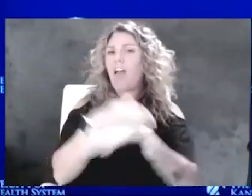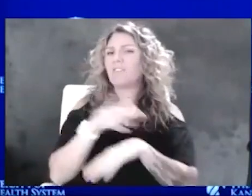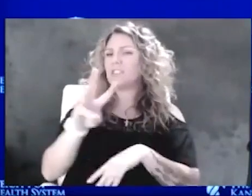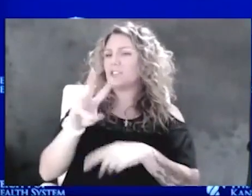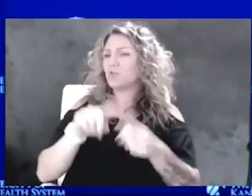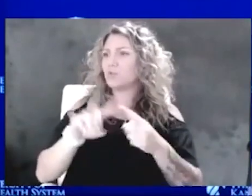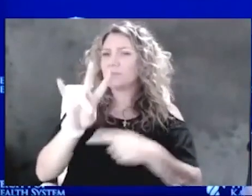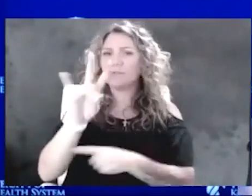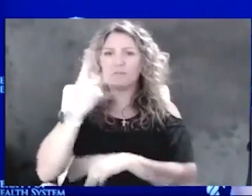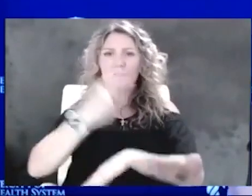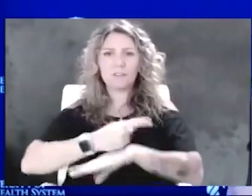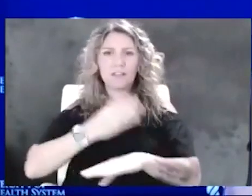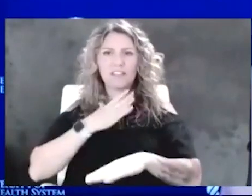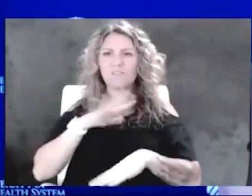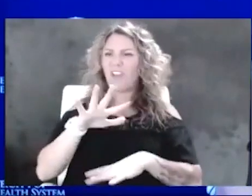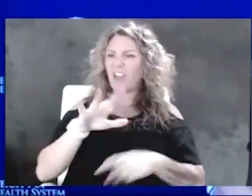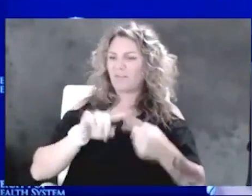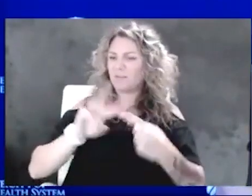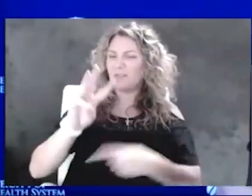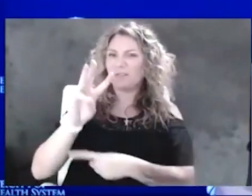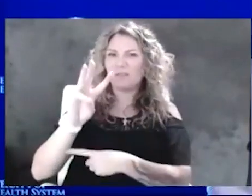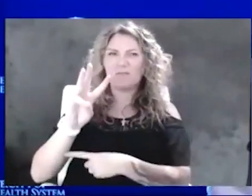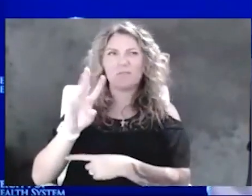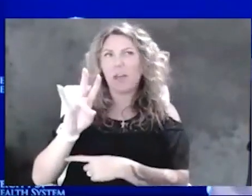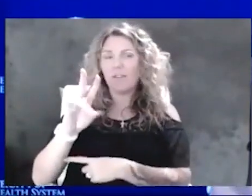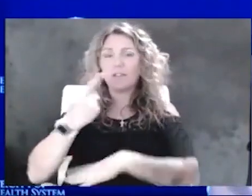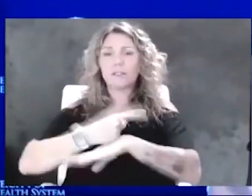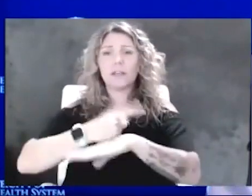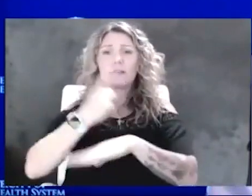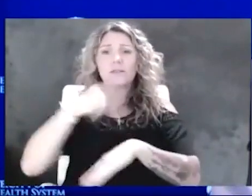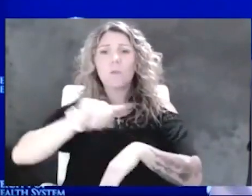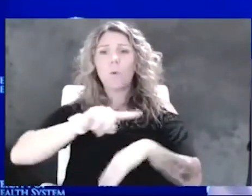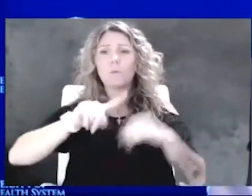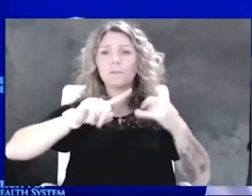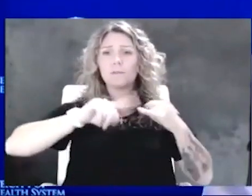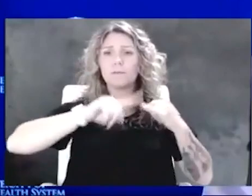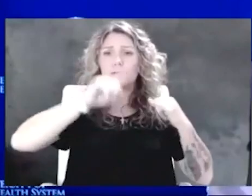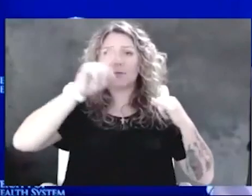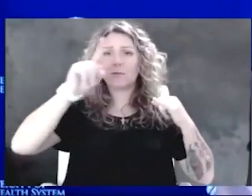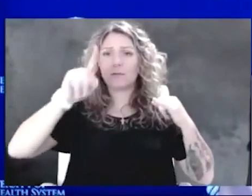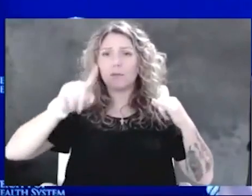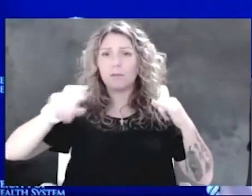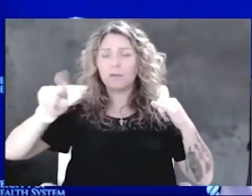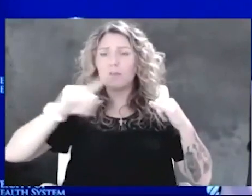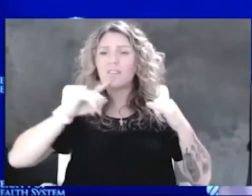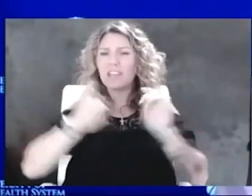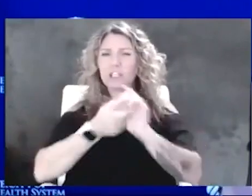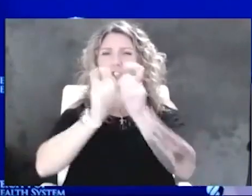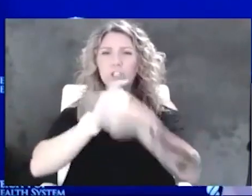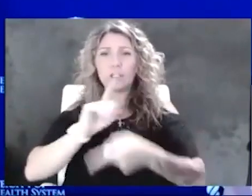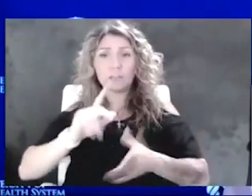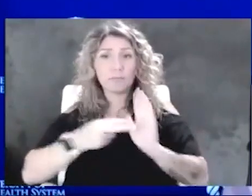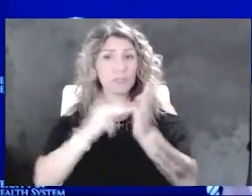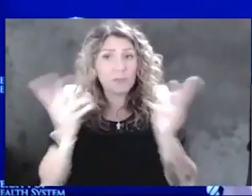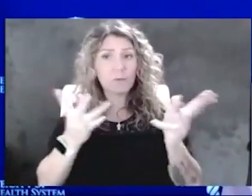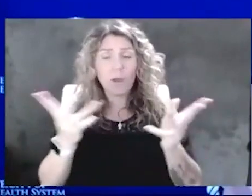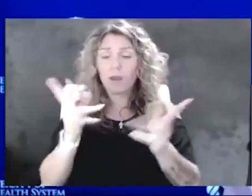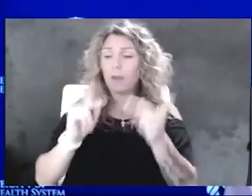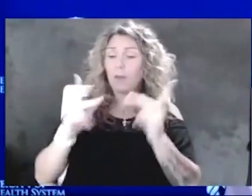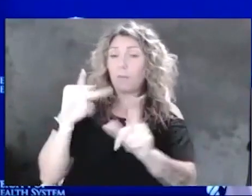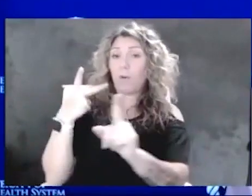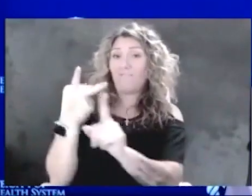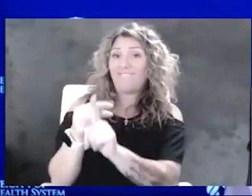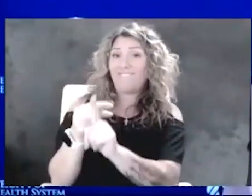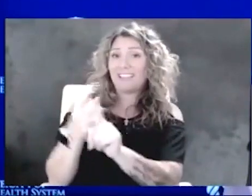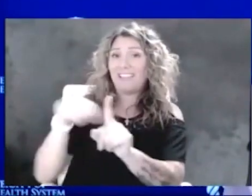6, 7 days, those curves do start to switch. And what I mean by that is the people who are vaccinated, their viral loads go down